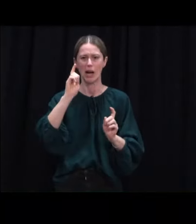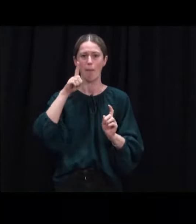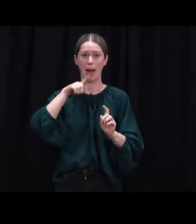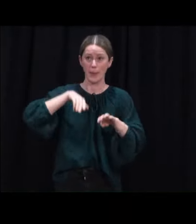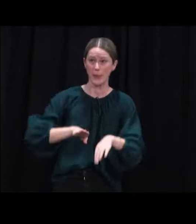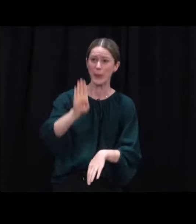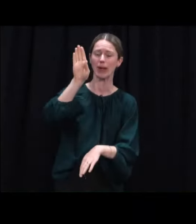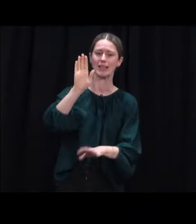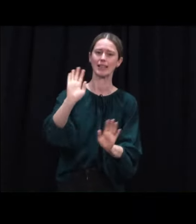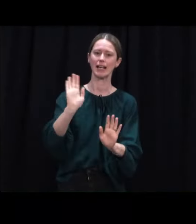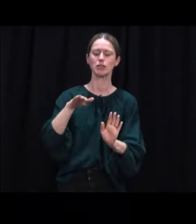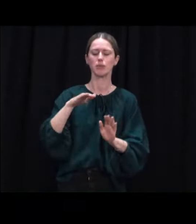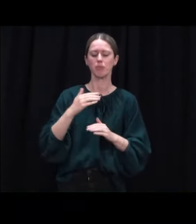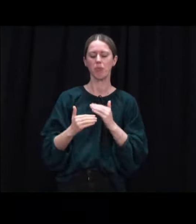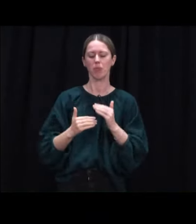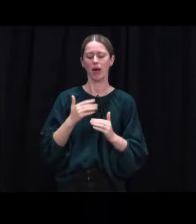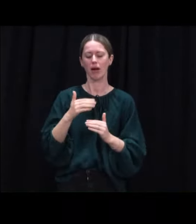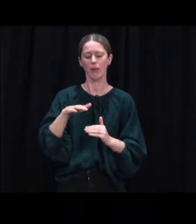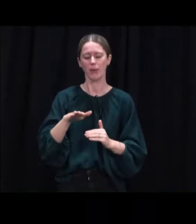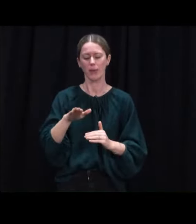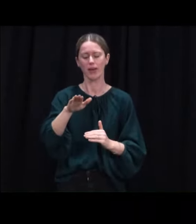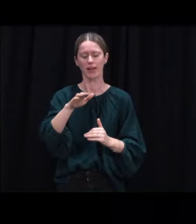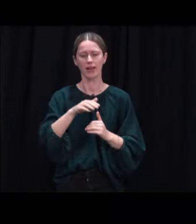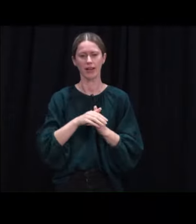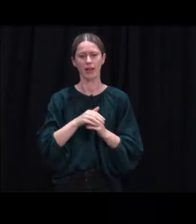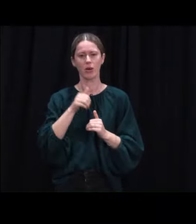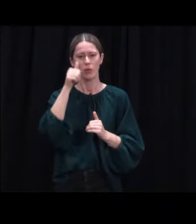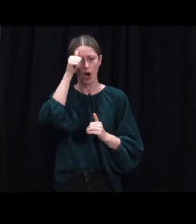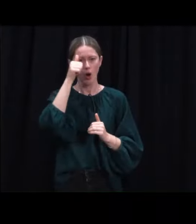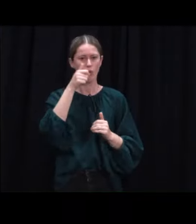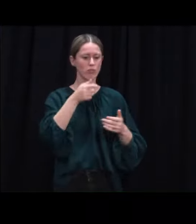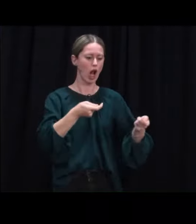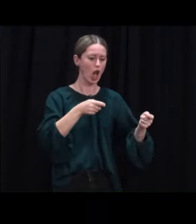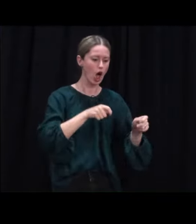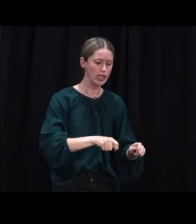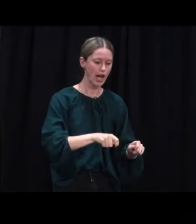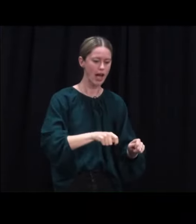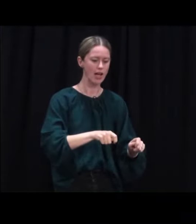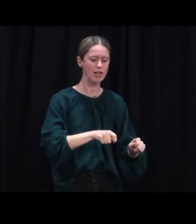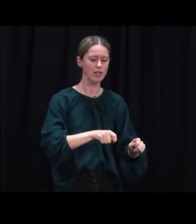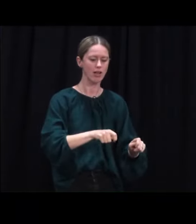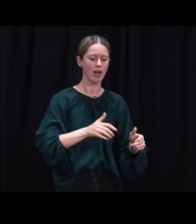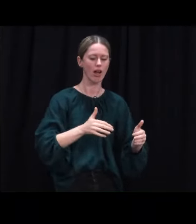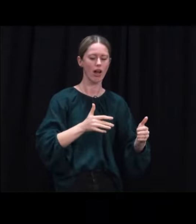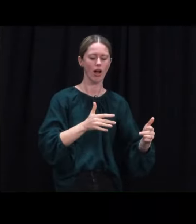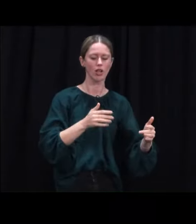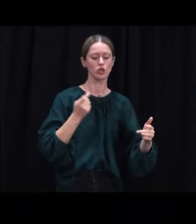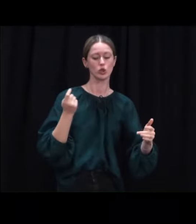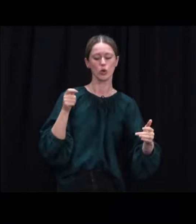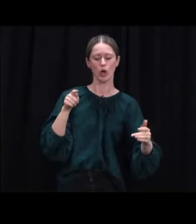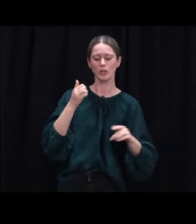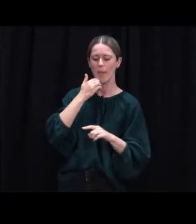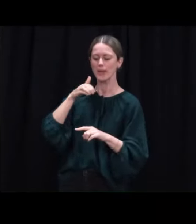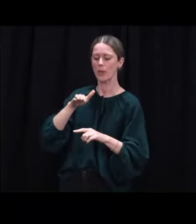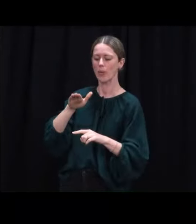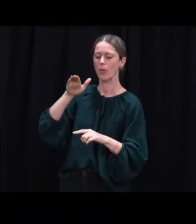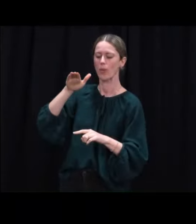exponential. We do know that our actions to slow and spread the virus will begin to see a slowing of those numbers increasing. And